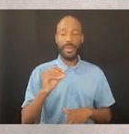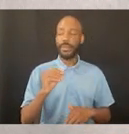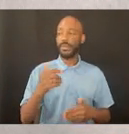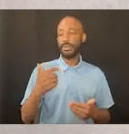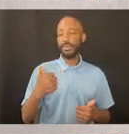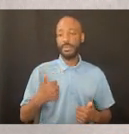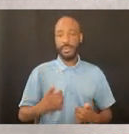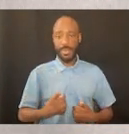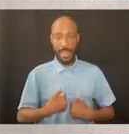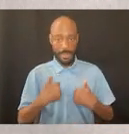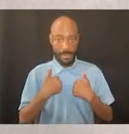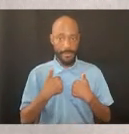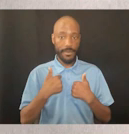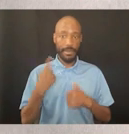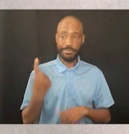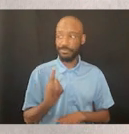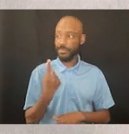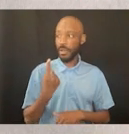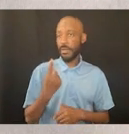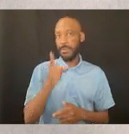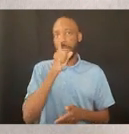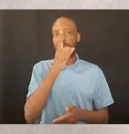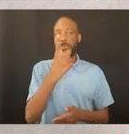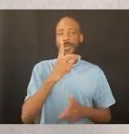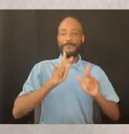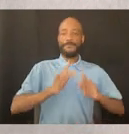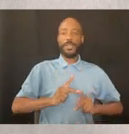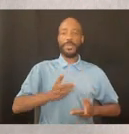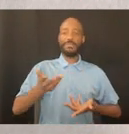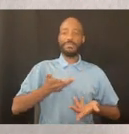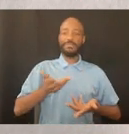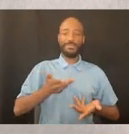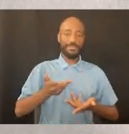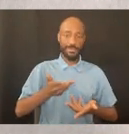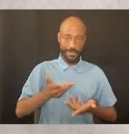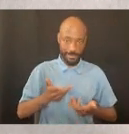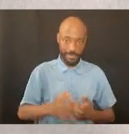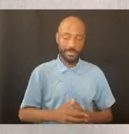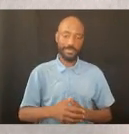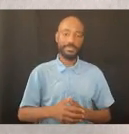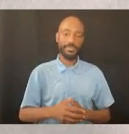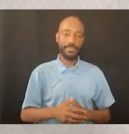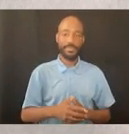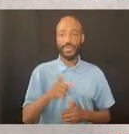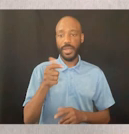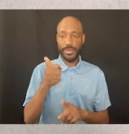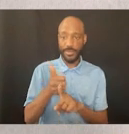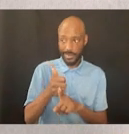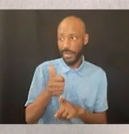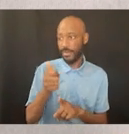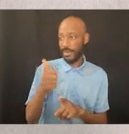maybe interaction with one other person physically in meeting up a friend very odd time who was also living